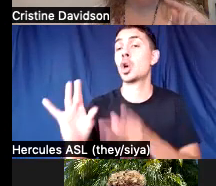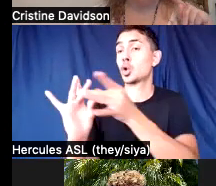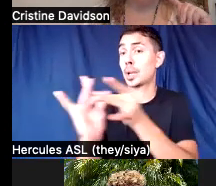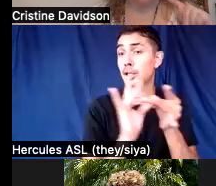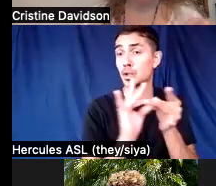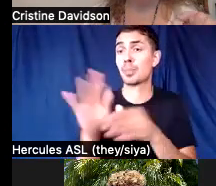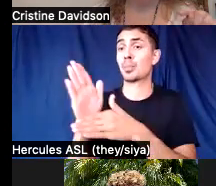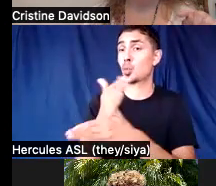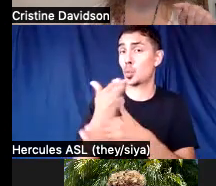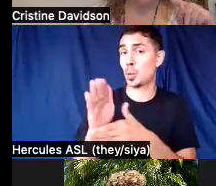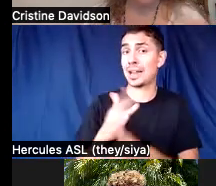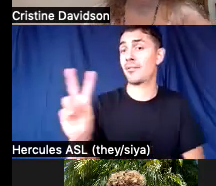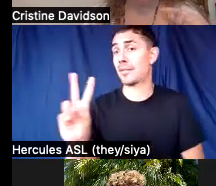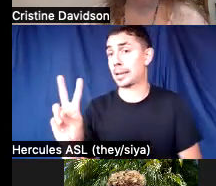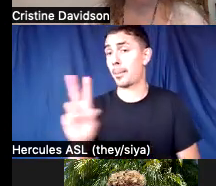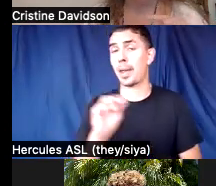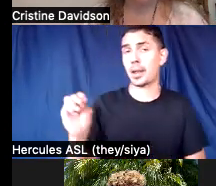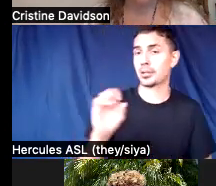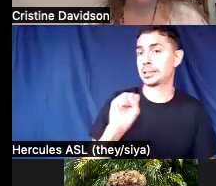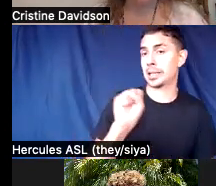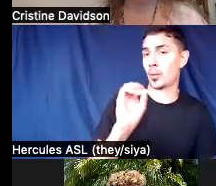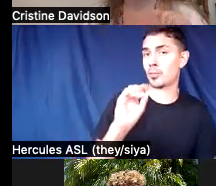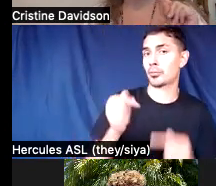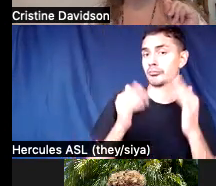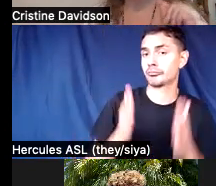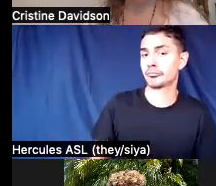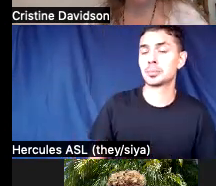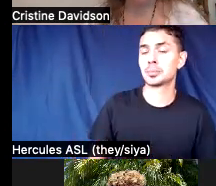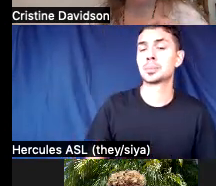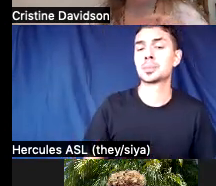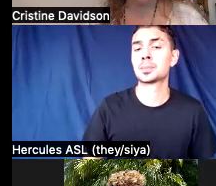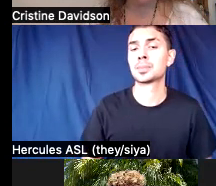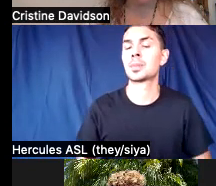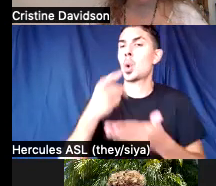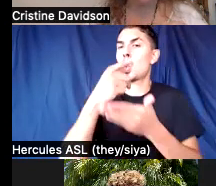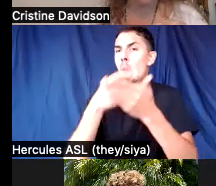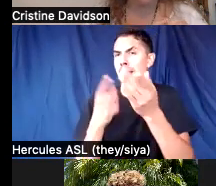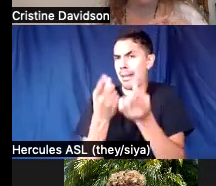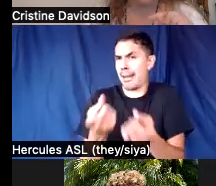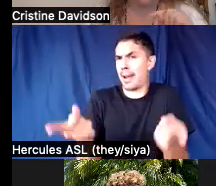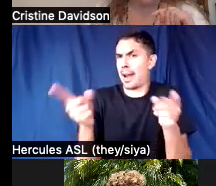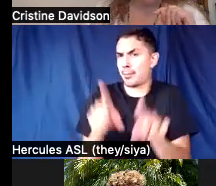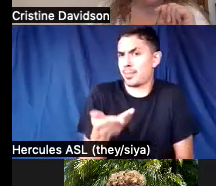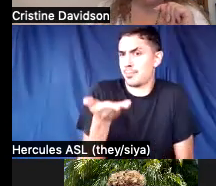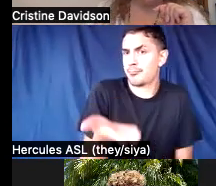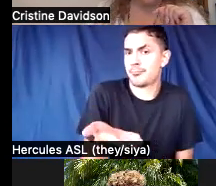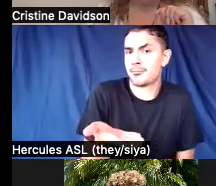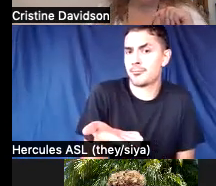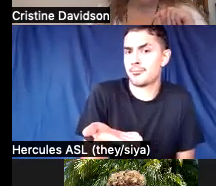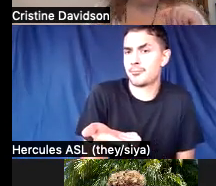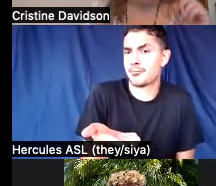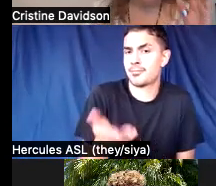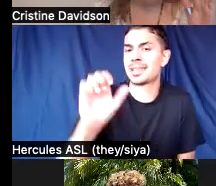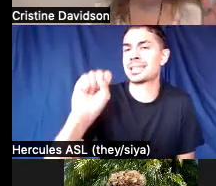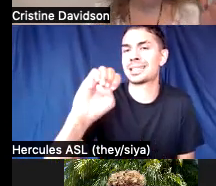victim, the actual act or factual occurrence that is the basis of the sexual misconduct. So all